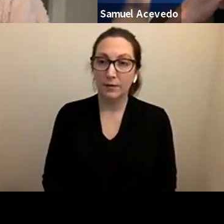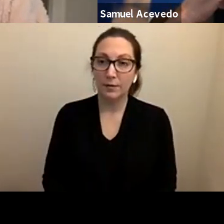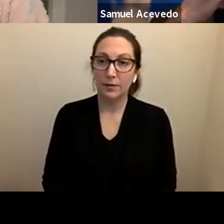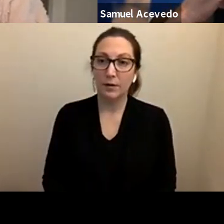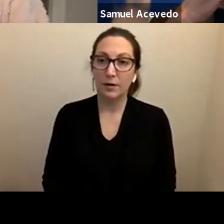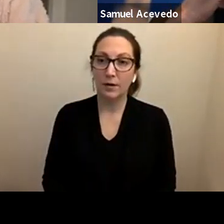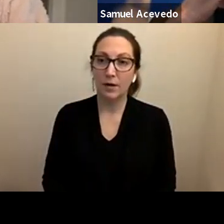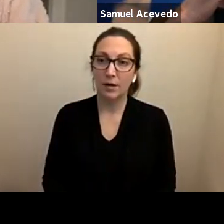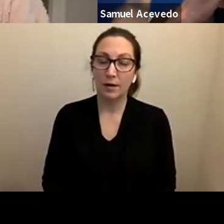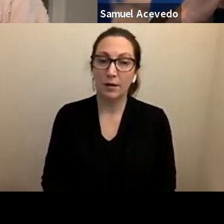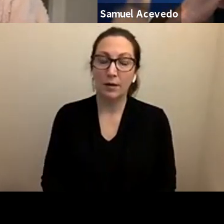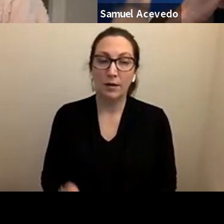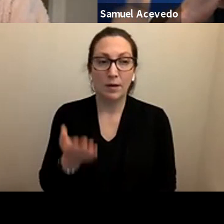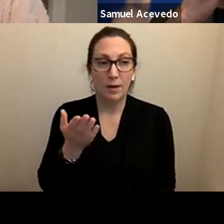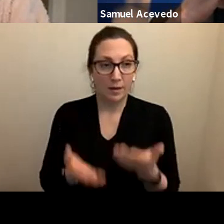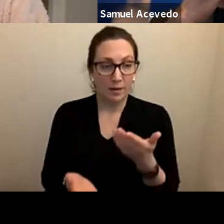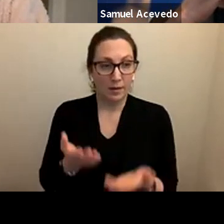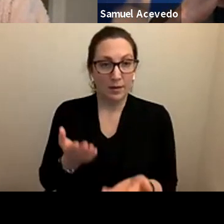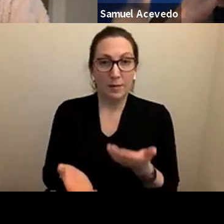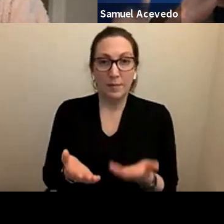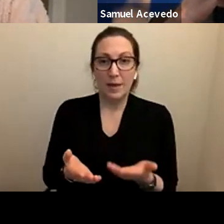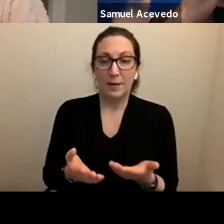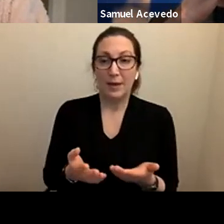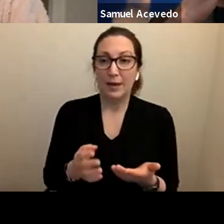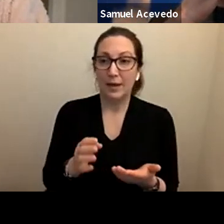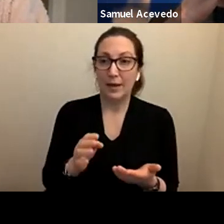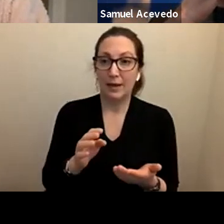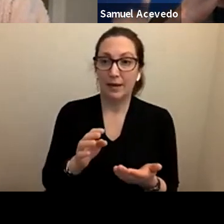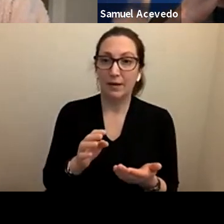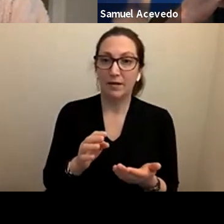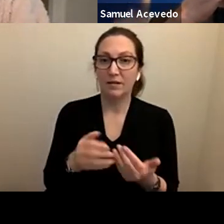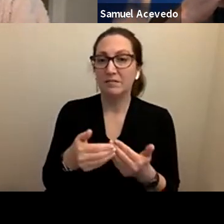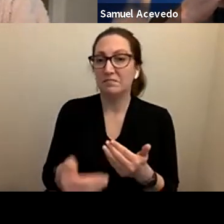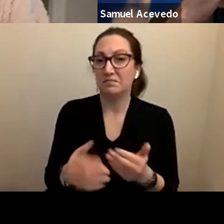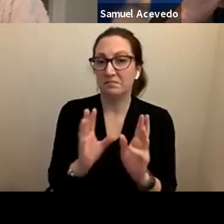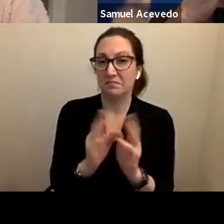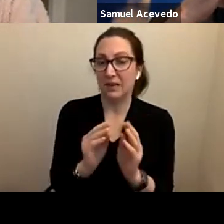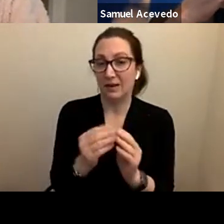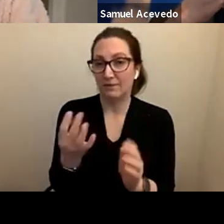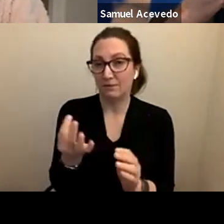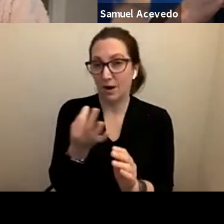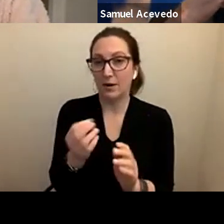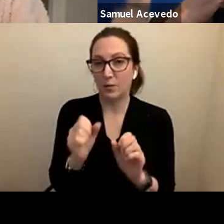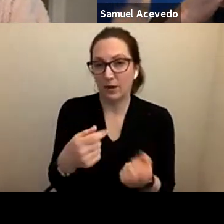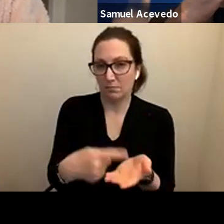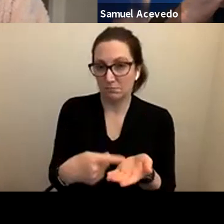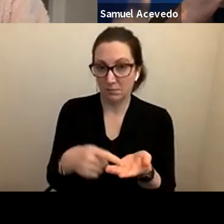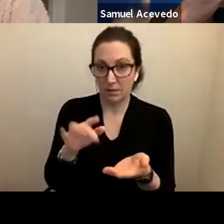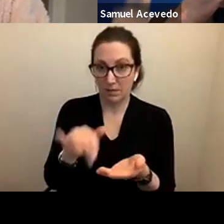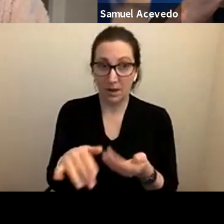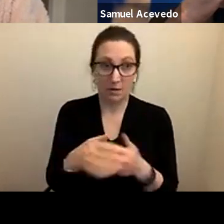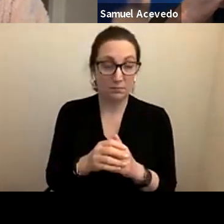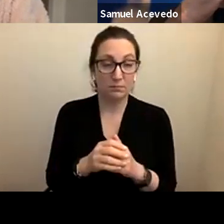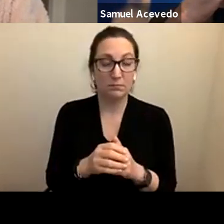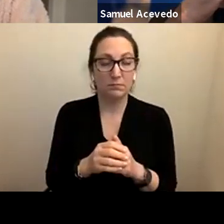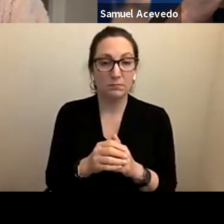can put that, at least the start of the conversation, on the agenda for Friday. if that makes sense for